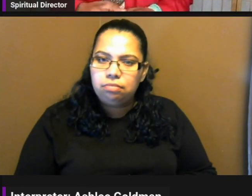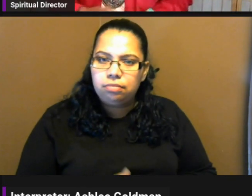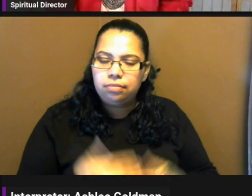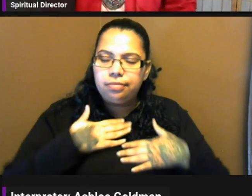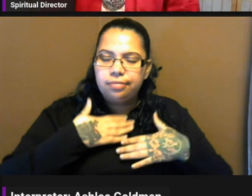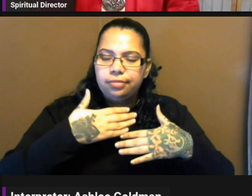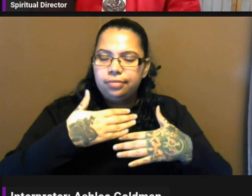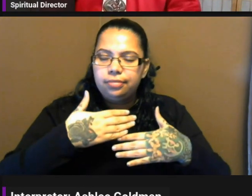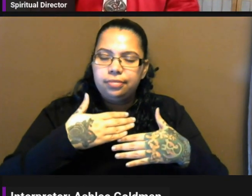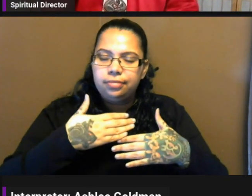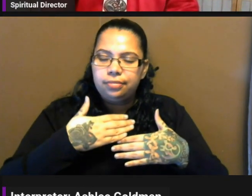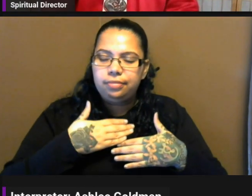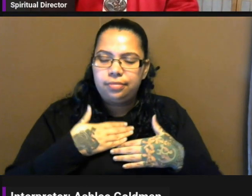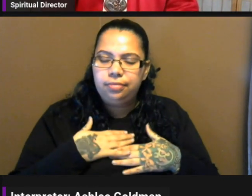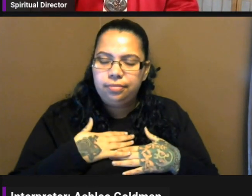Breathe.